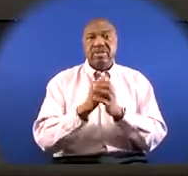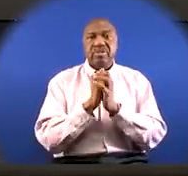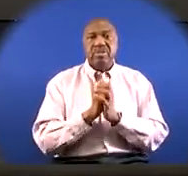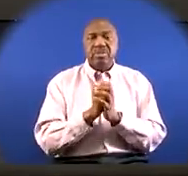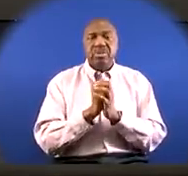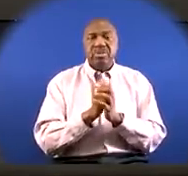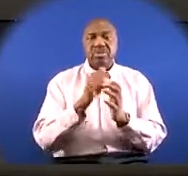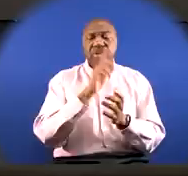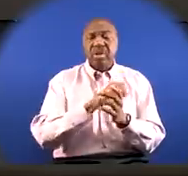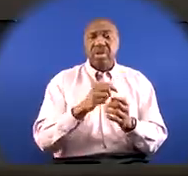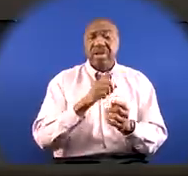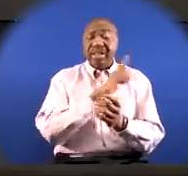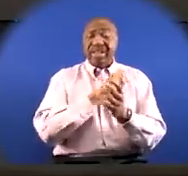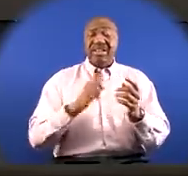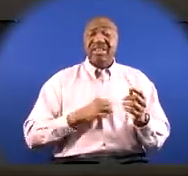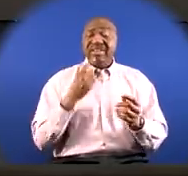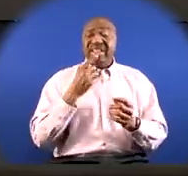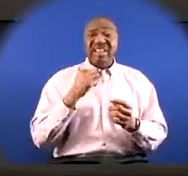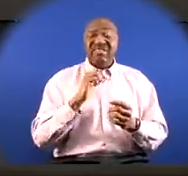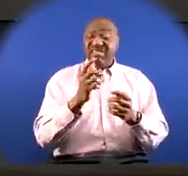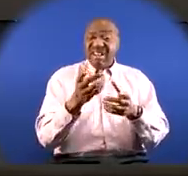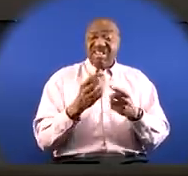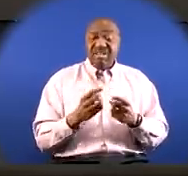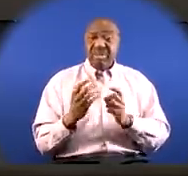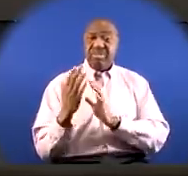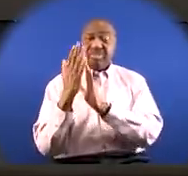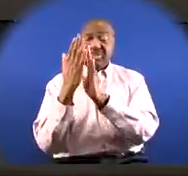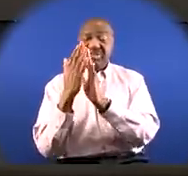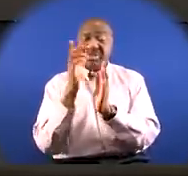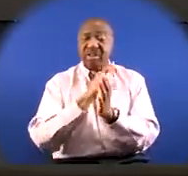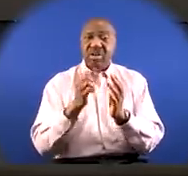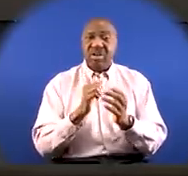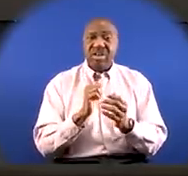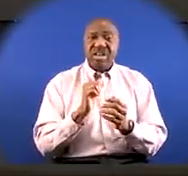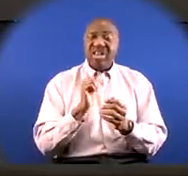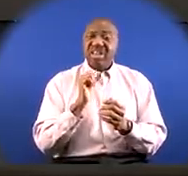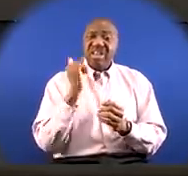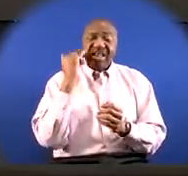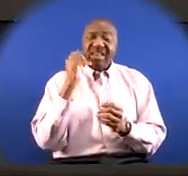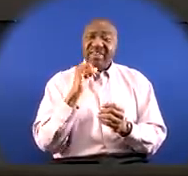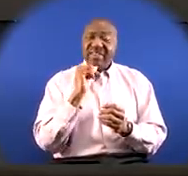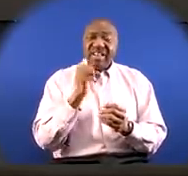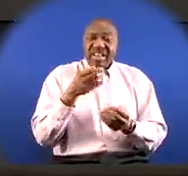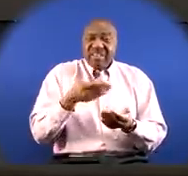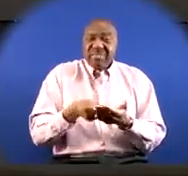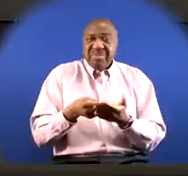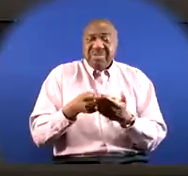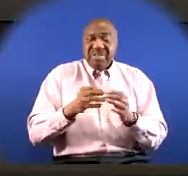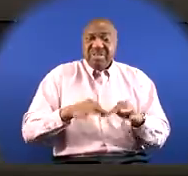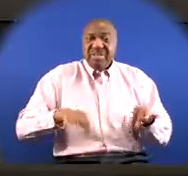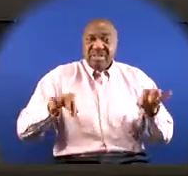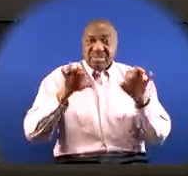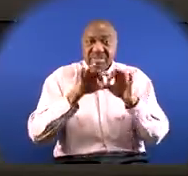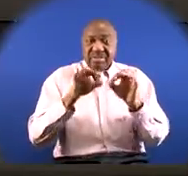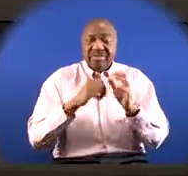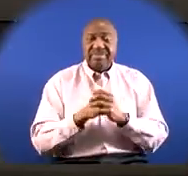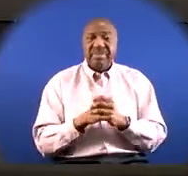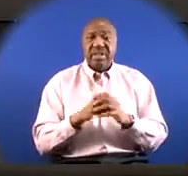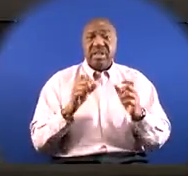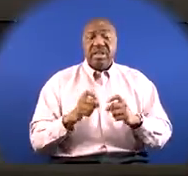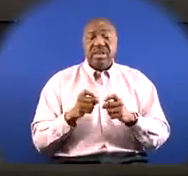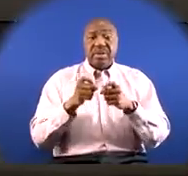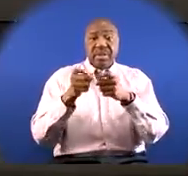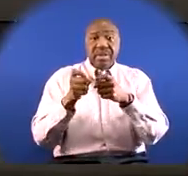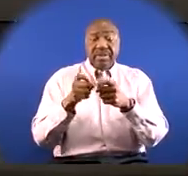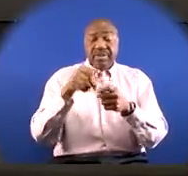David declares, I will not come before the Lord with that which costs me nothing. So we come giving to the